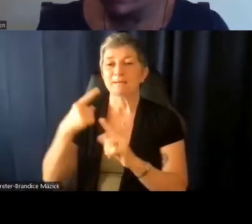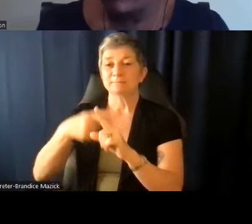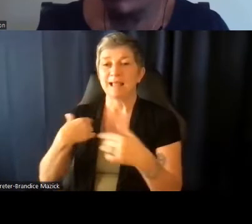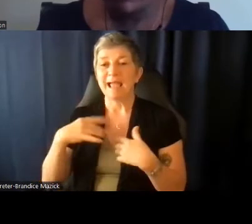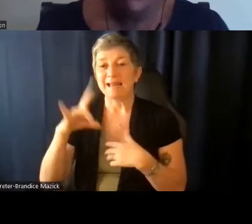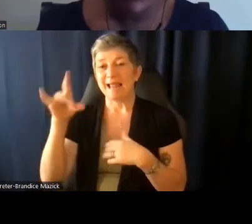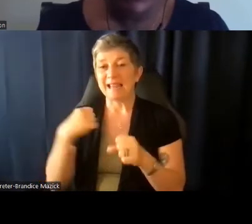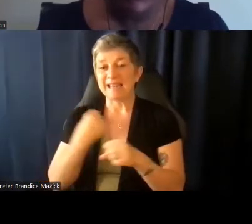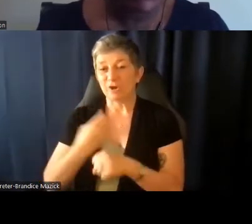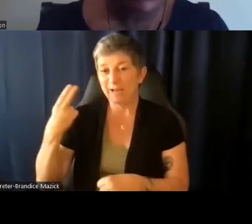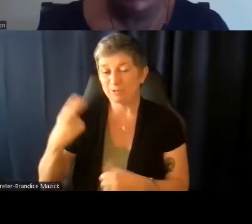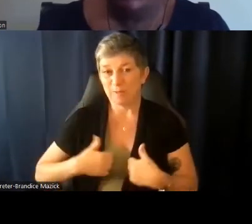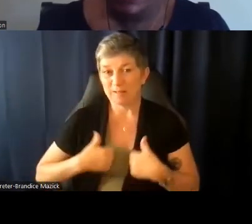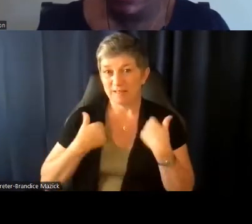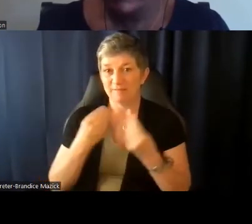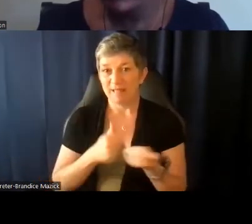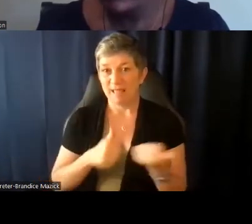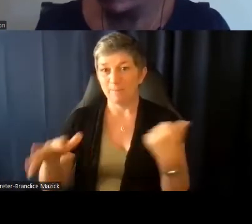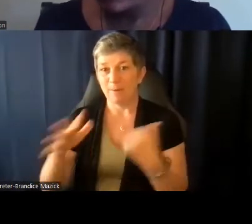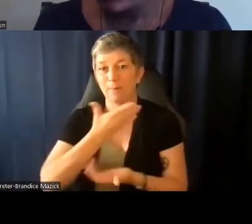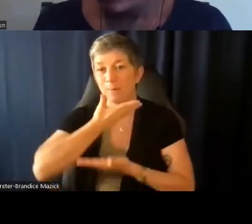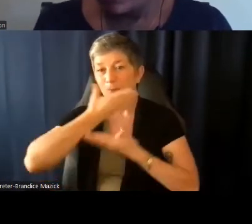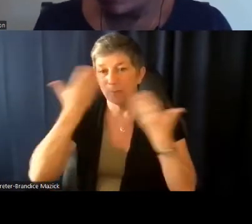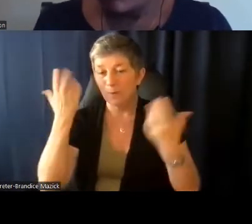history of living at the property without any incident.